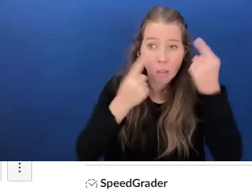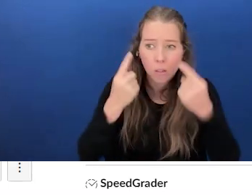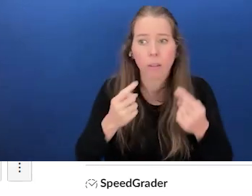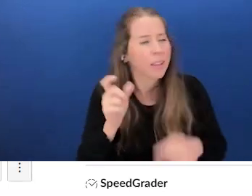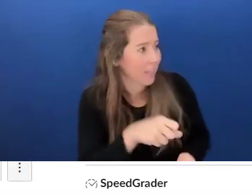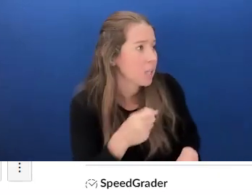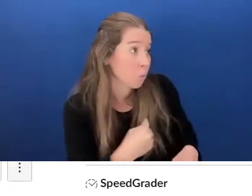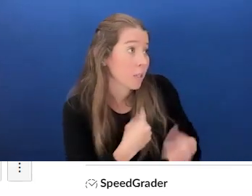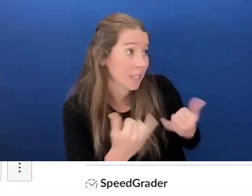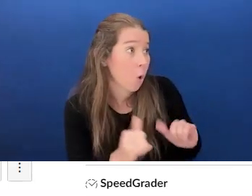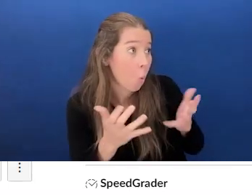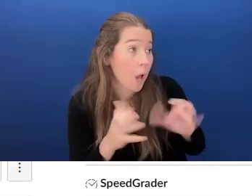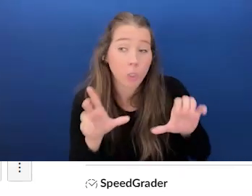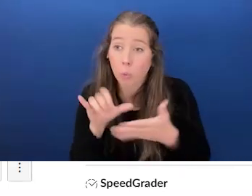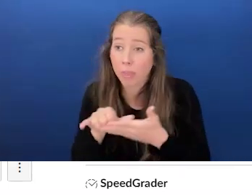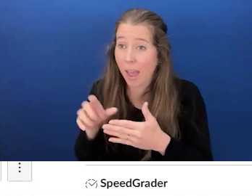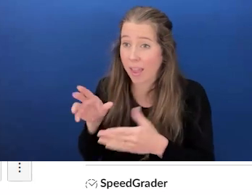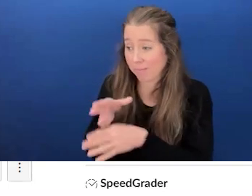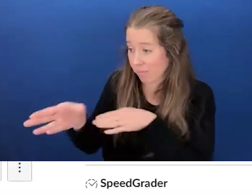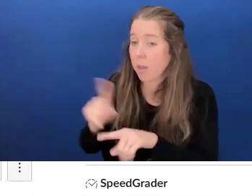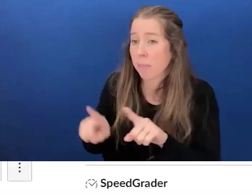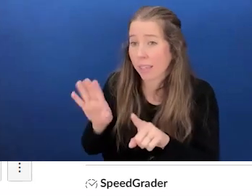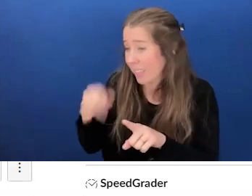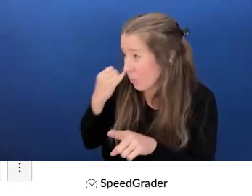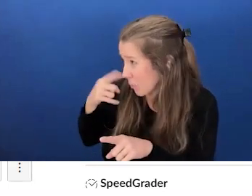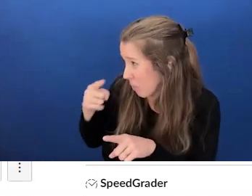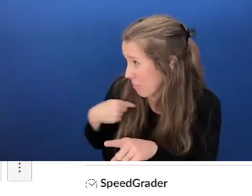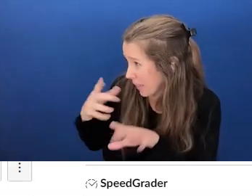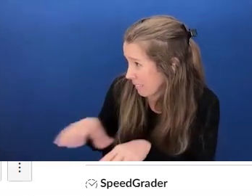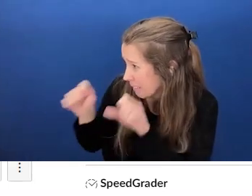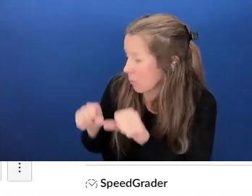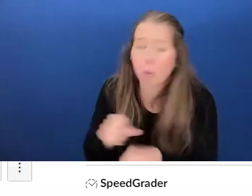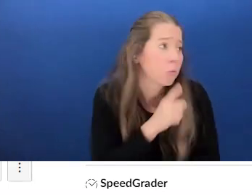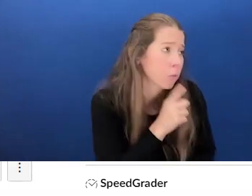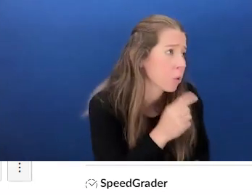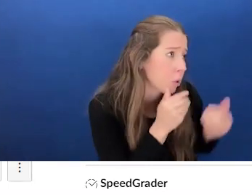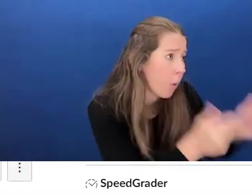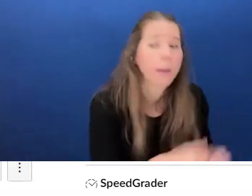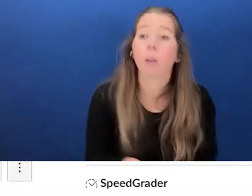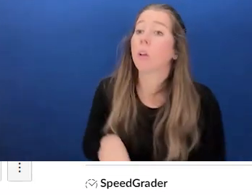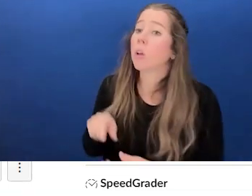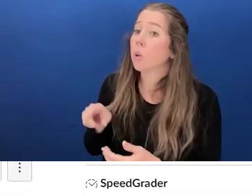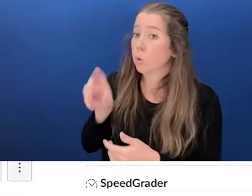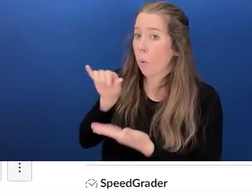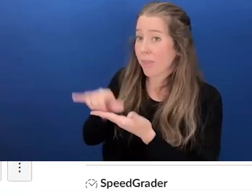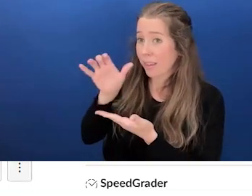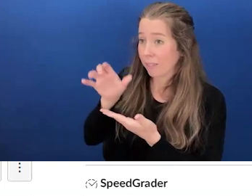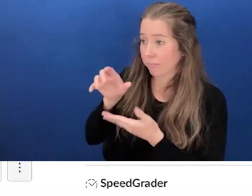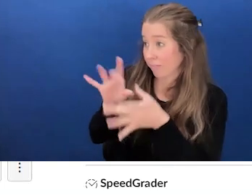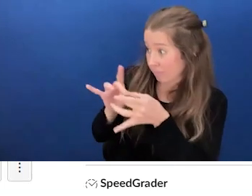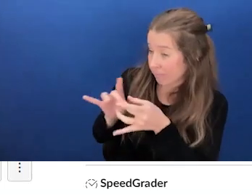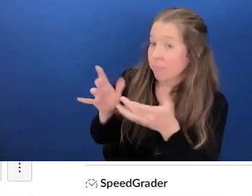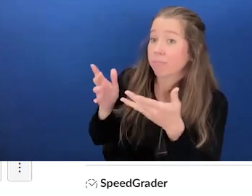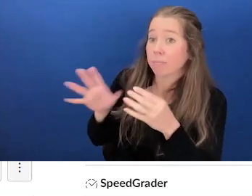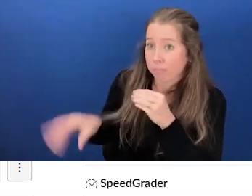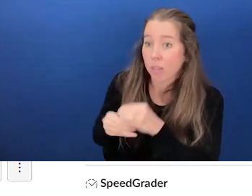still working on like that to as do well. something in that area, but if you don't mind me taking it from there. Sure. So from there, though, we start thinking about, let's assume we have